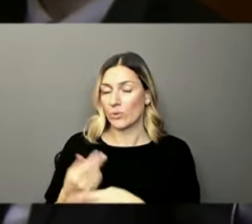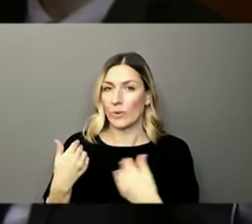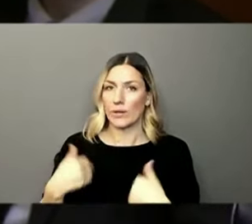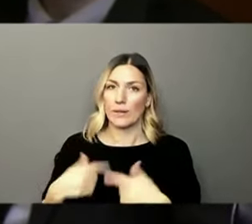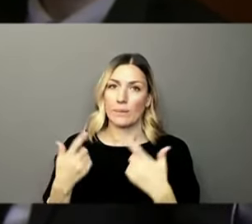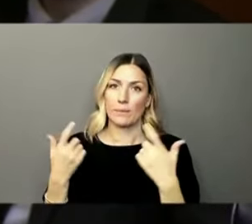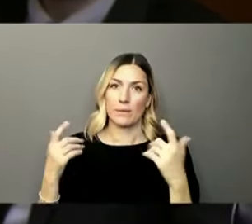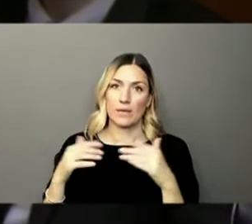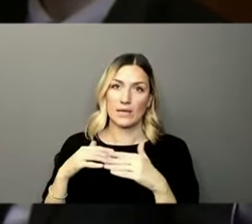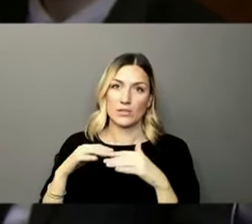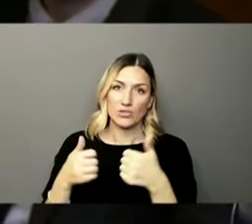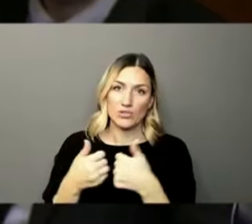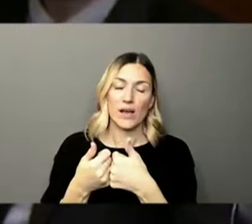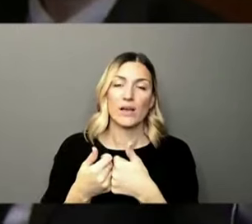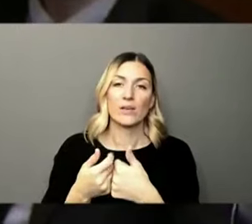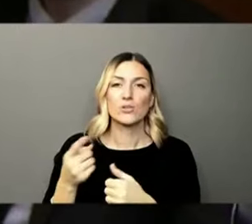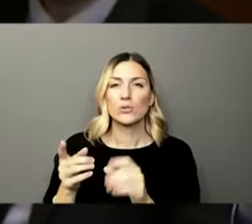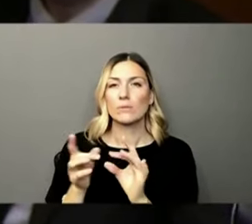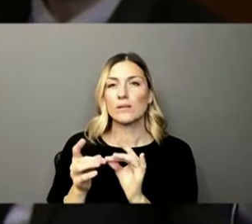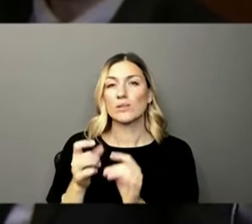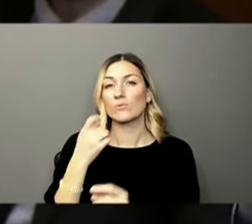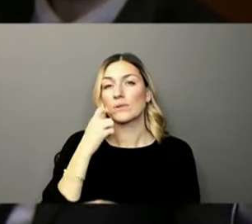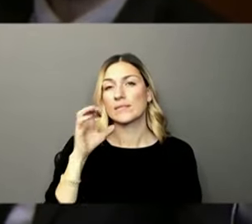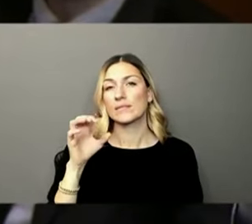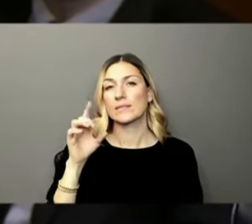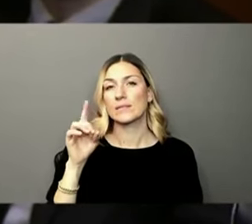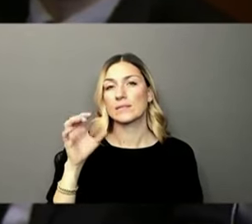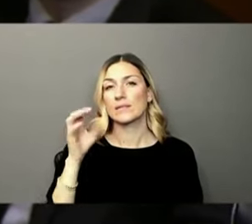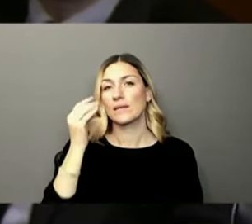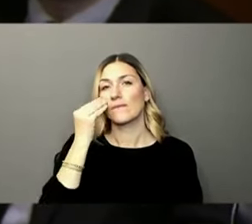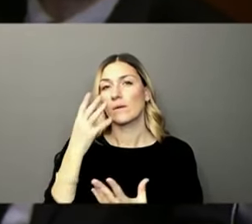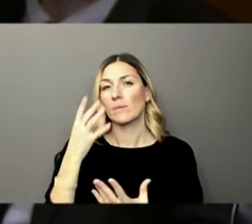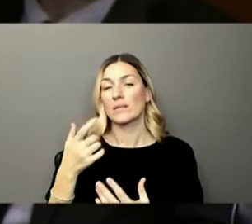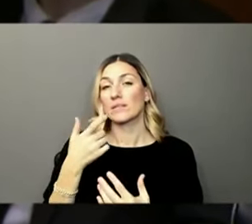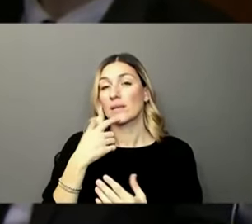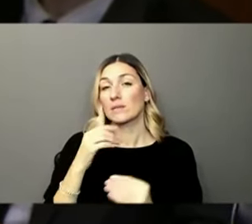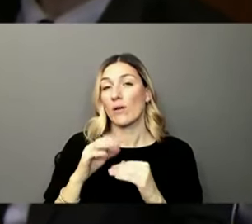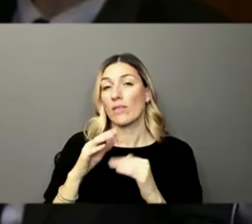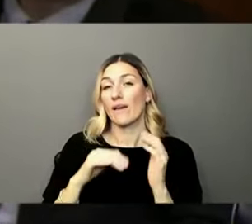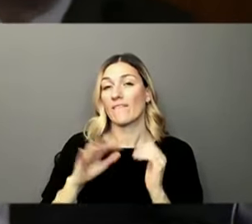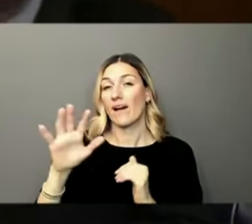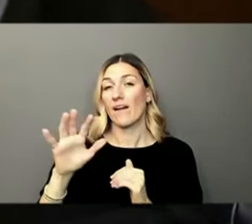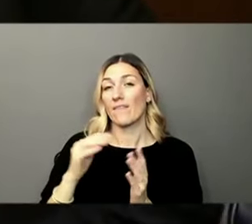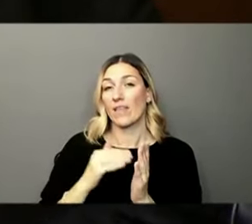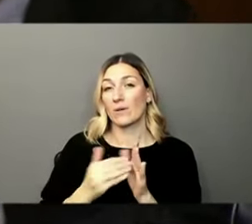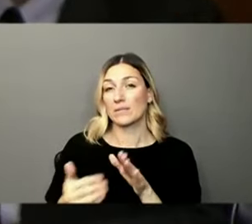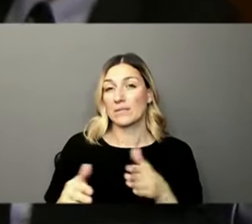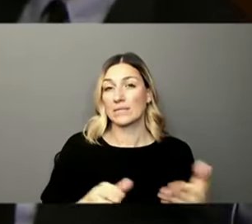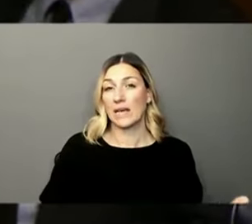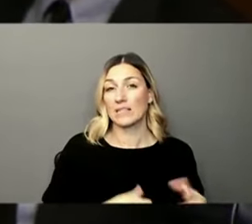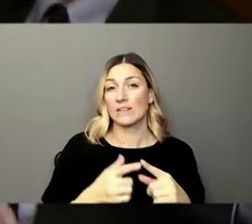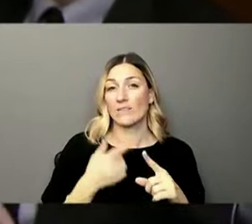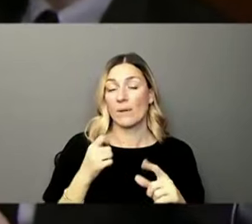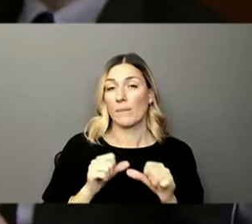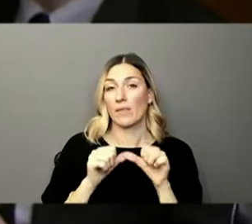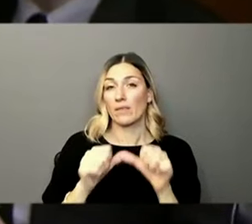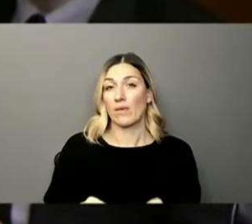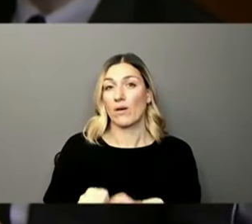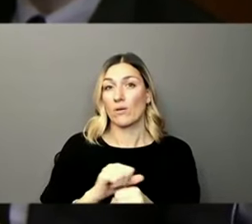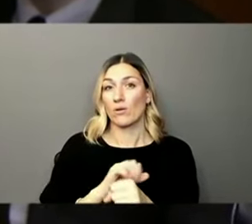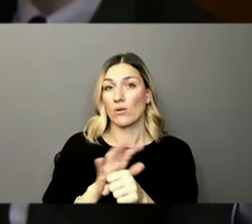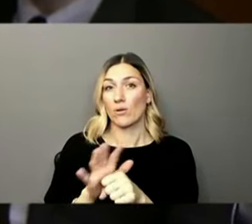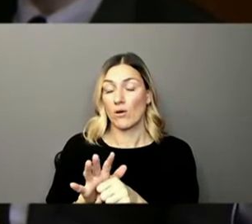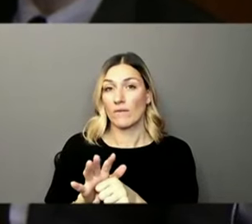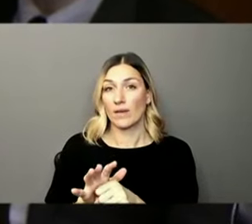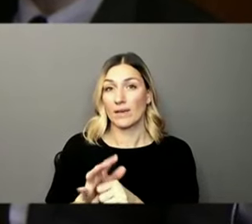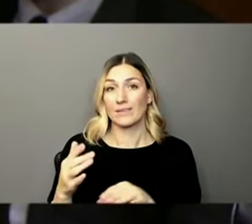had raised that recent CDC data marks more than 5,000 deaths from long COVID, and while long COVID death rates